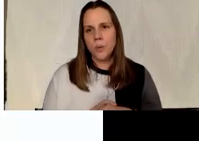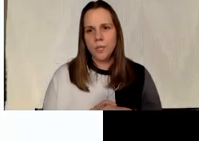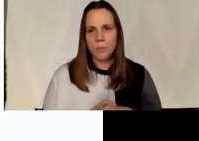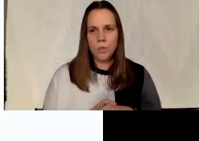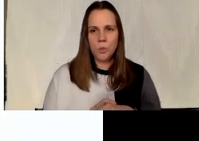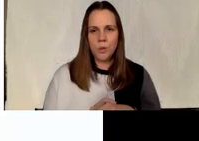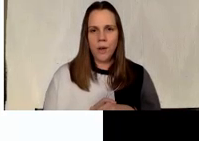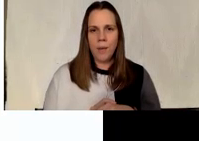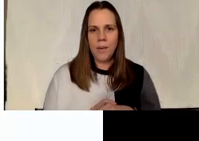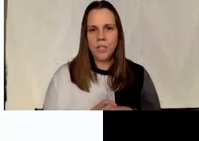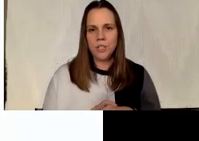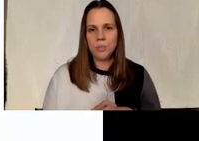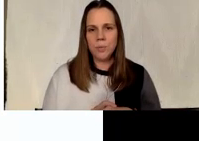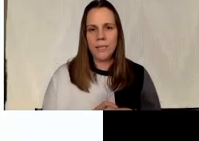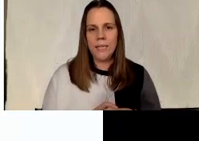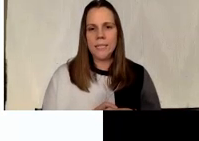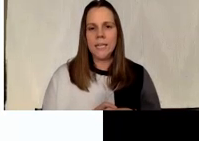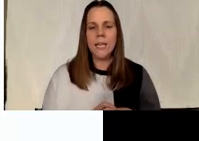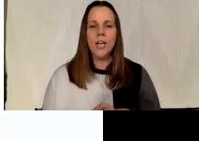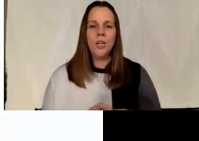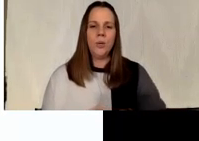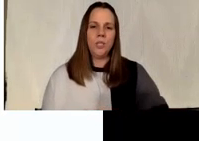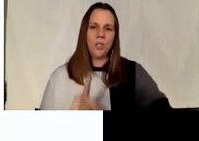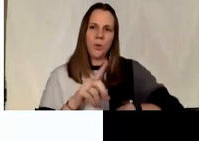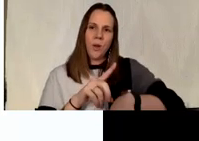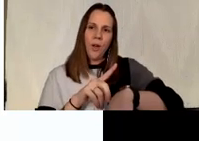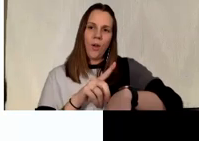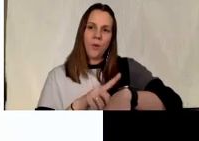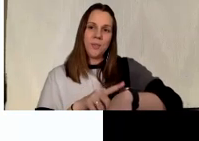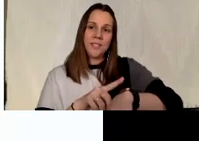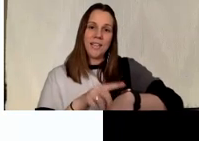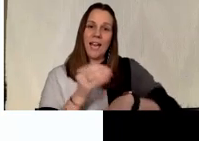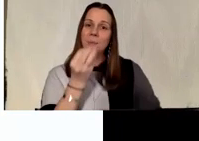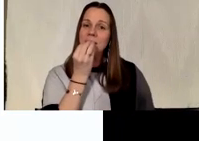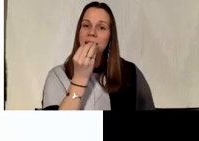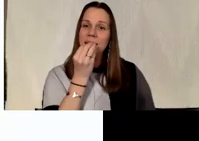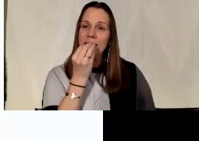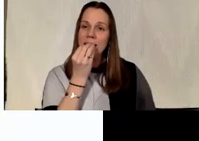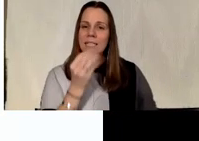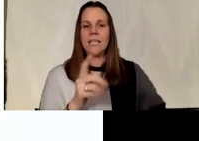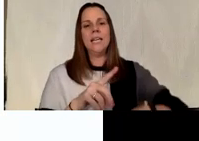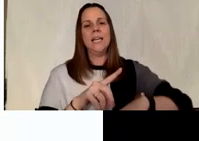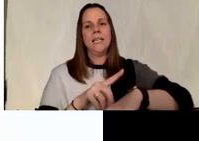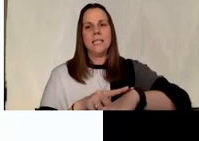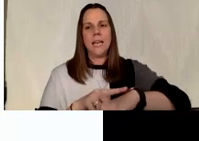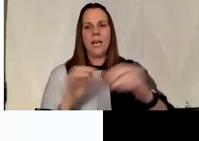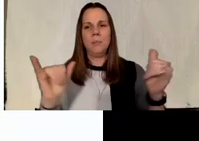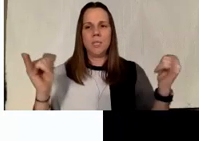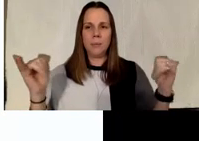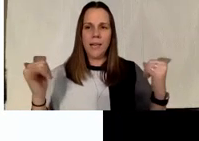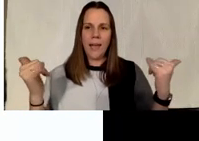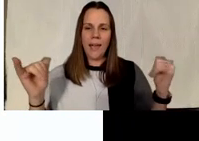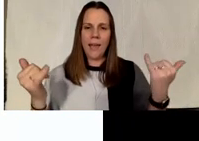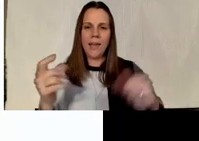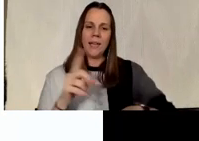start showing some 2-word combinations really easily. You can do, oh, time to eat, time